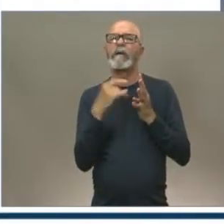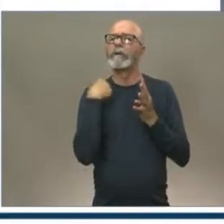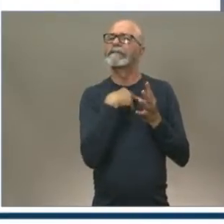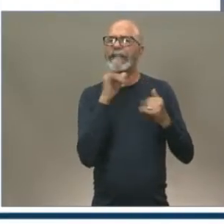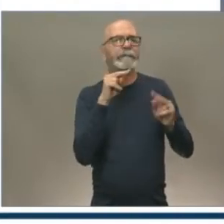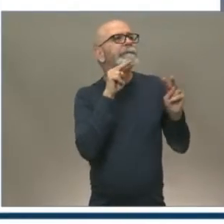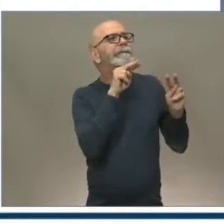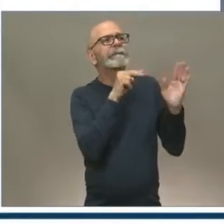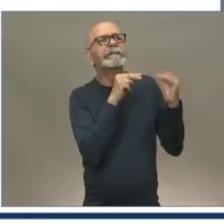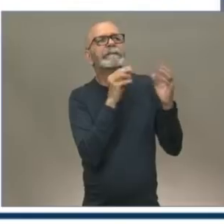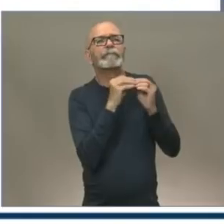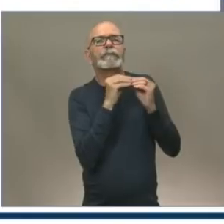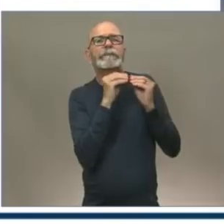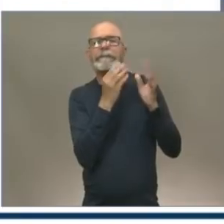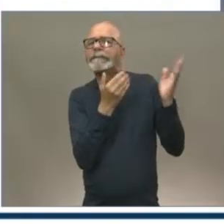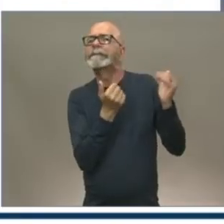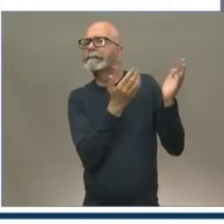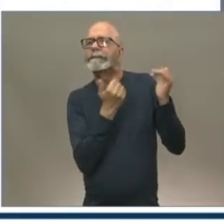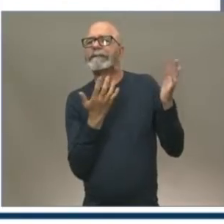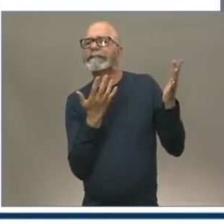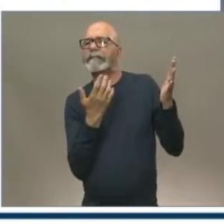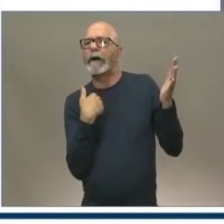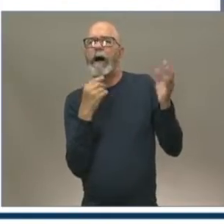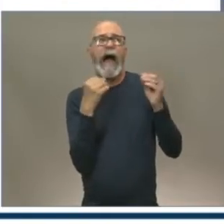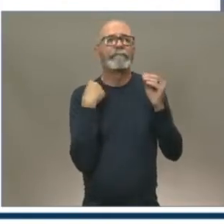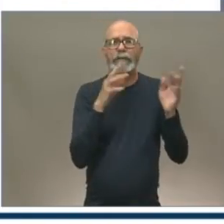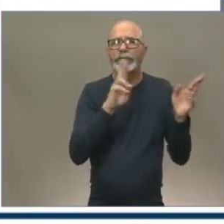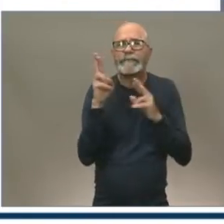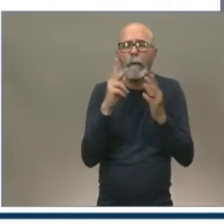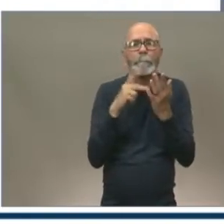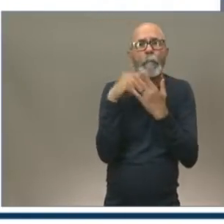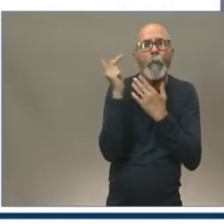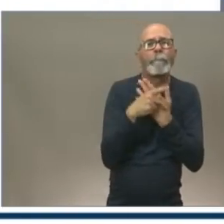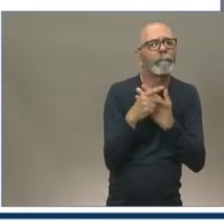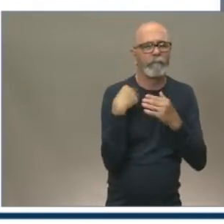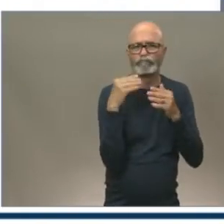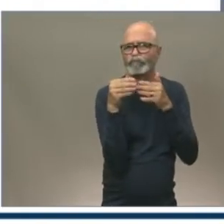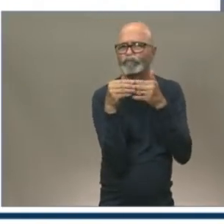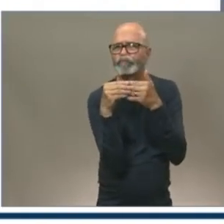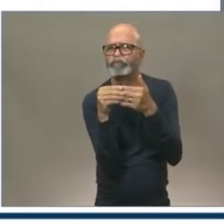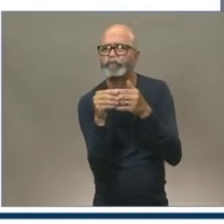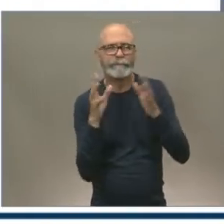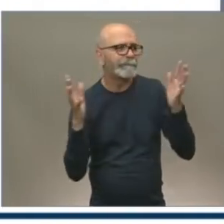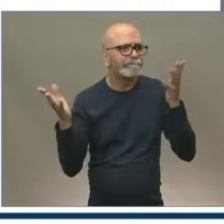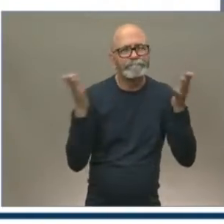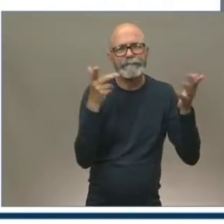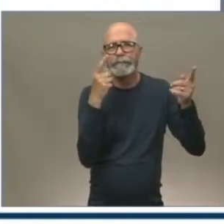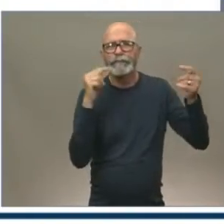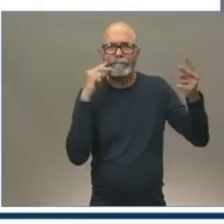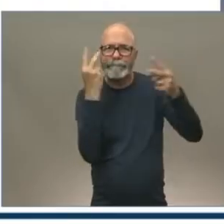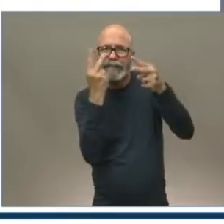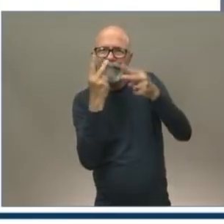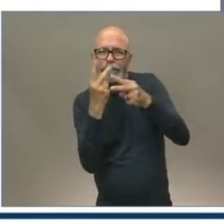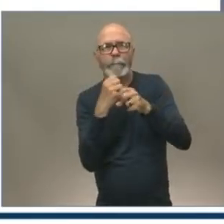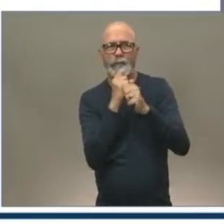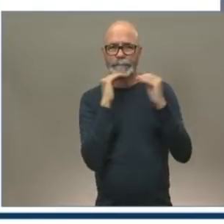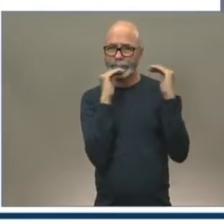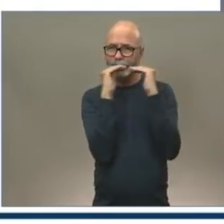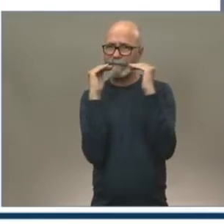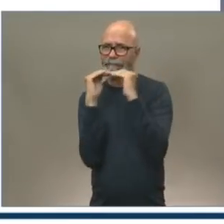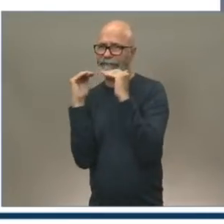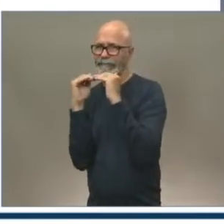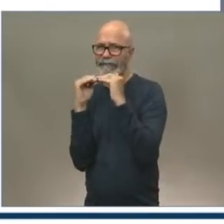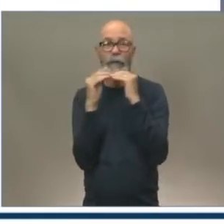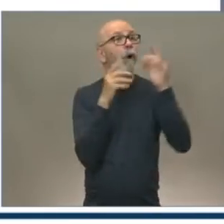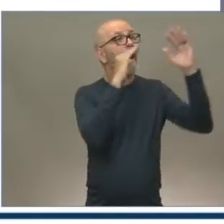program that is flexible, reliable, and equitable. And then we are well positioned to deliver whatever supply we get into